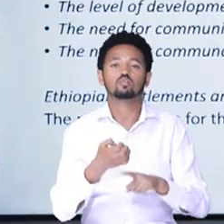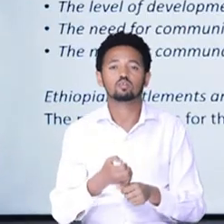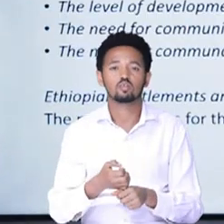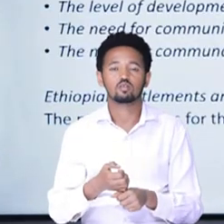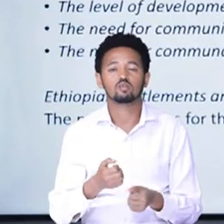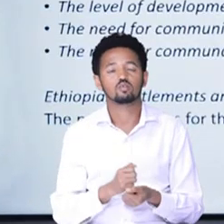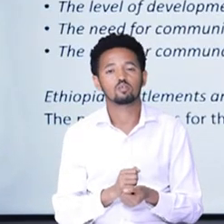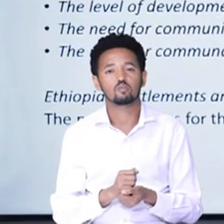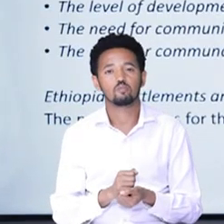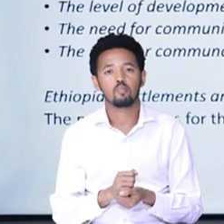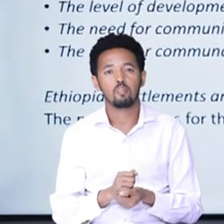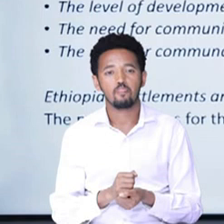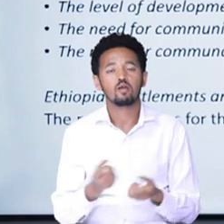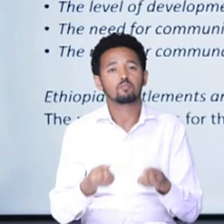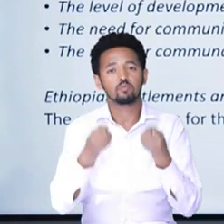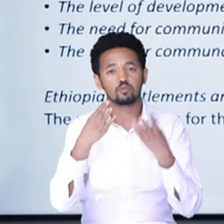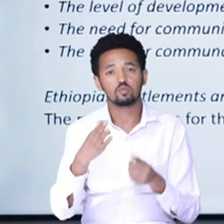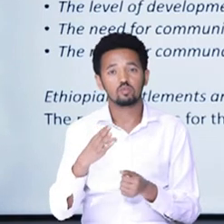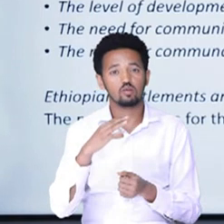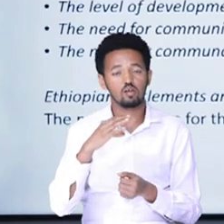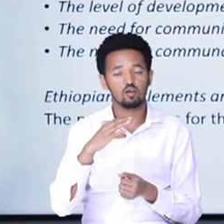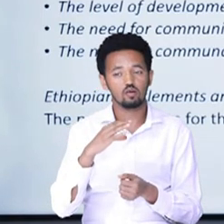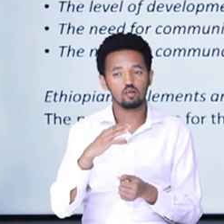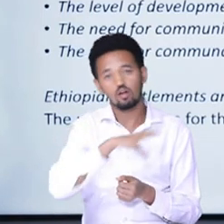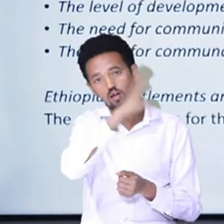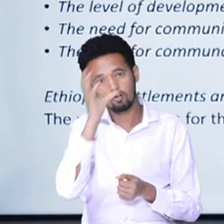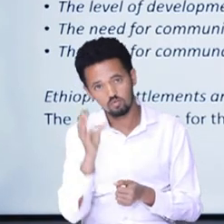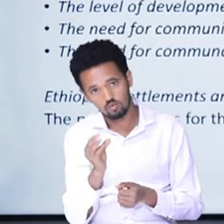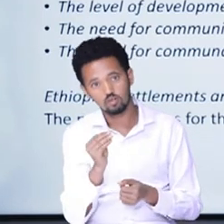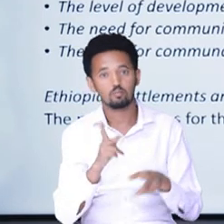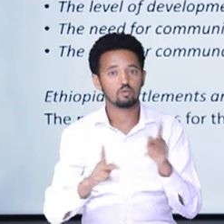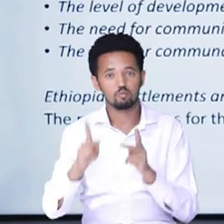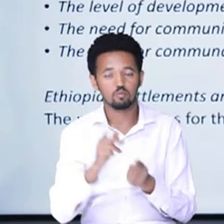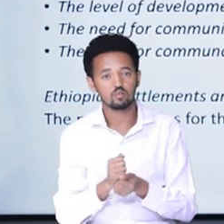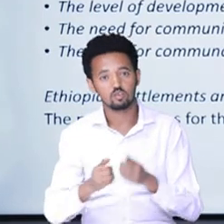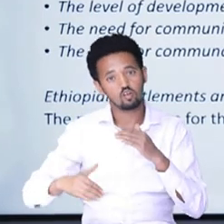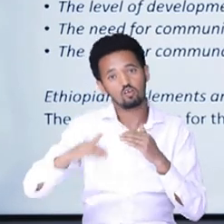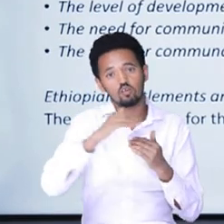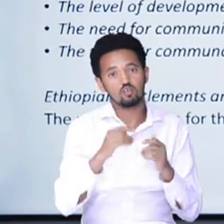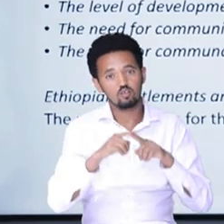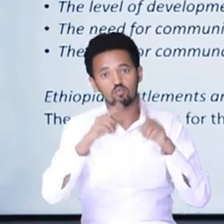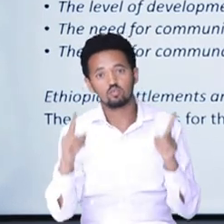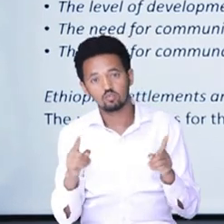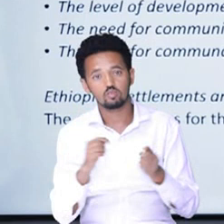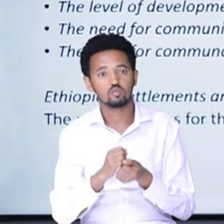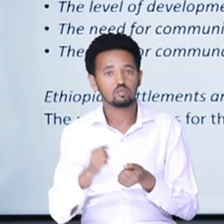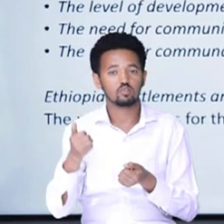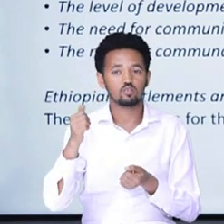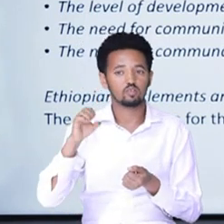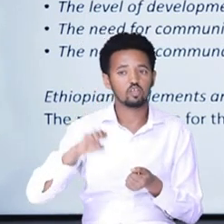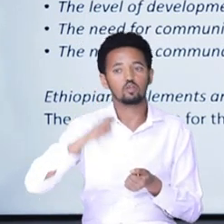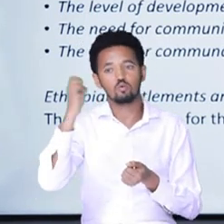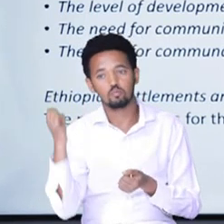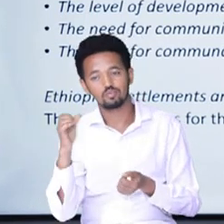As you know, most of the African peoples were under the colony of different countries of Europe. At